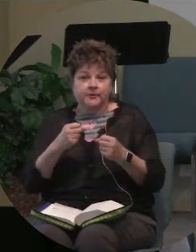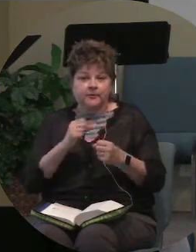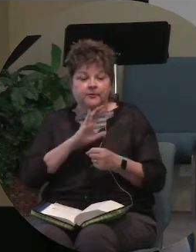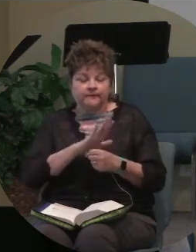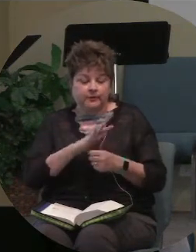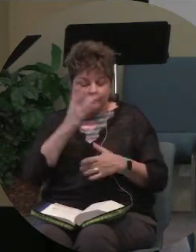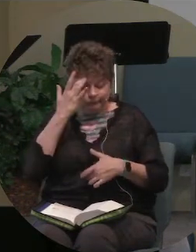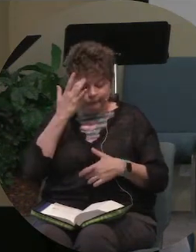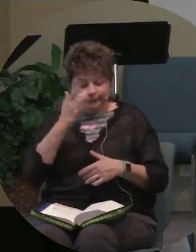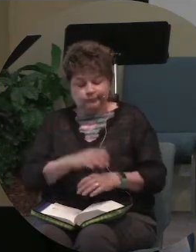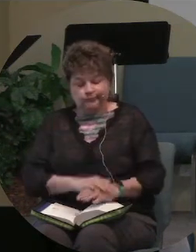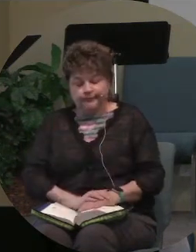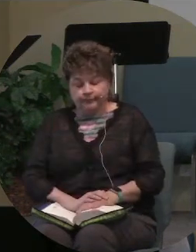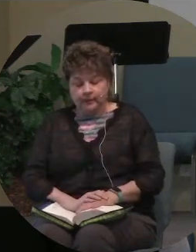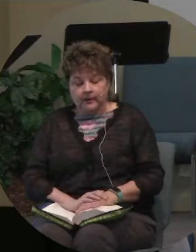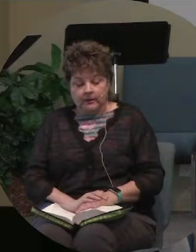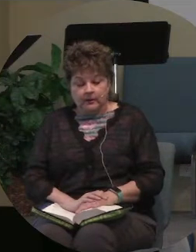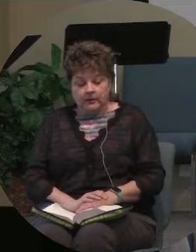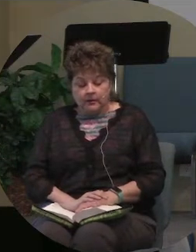disease."